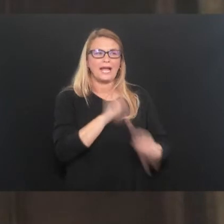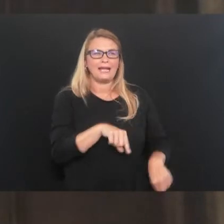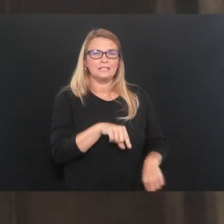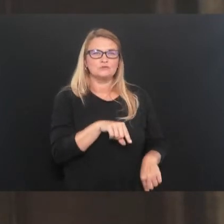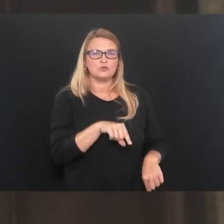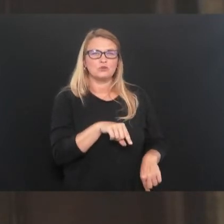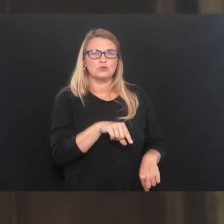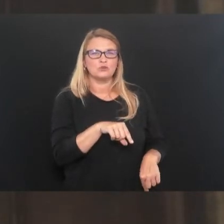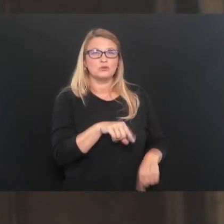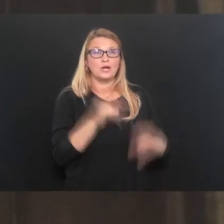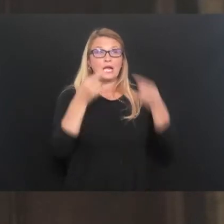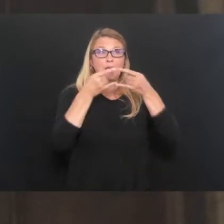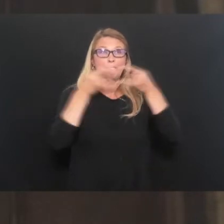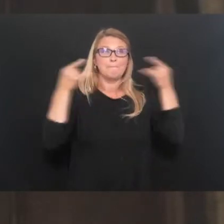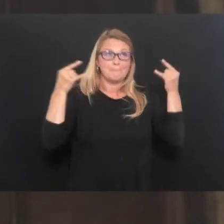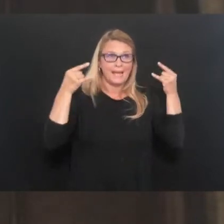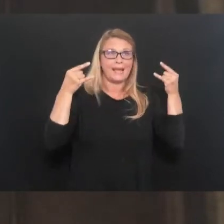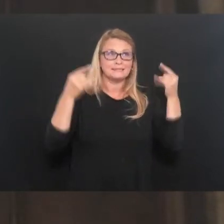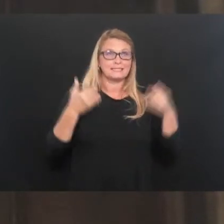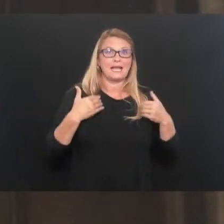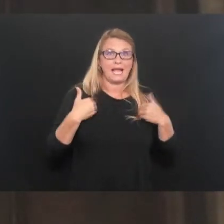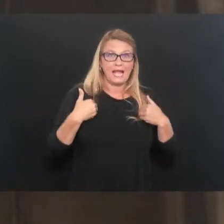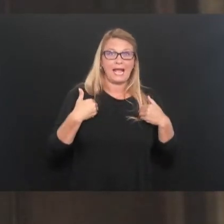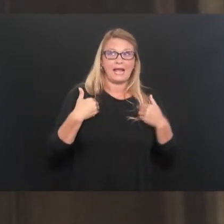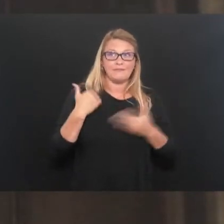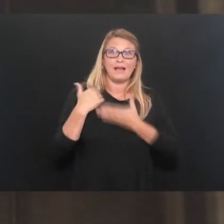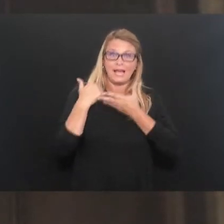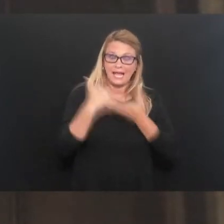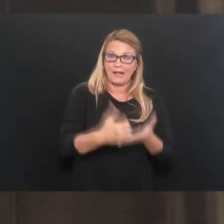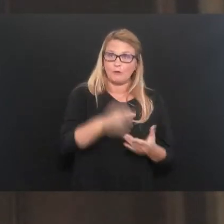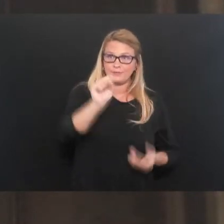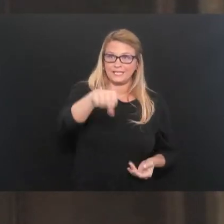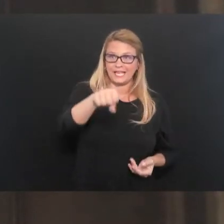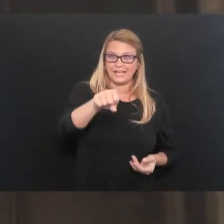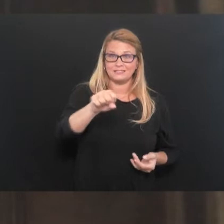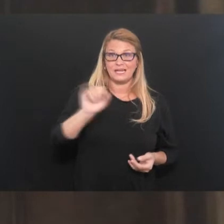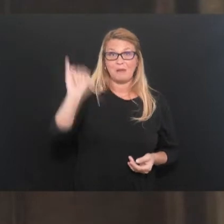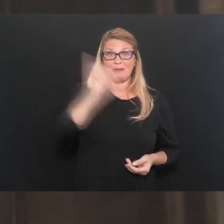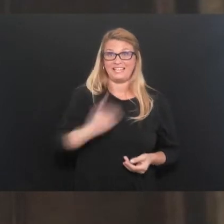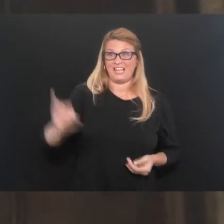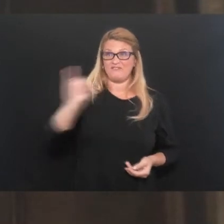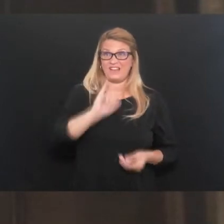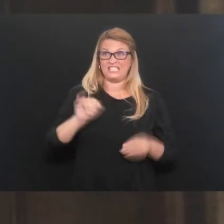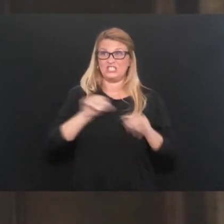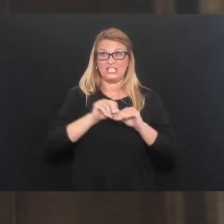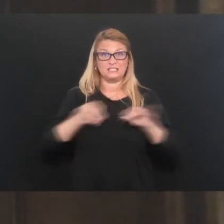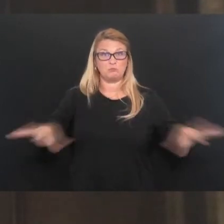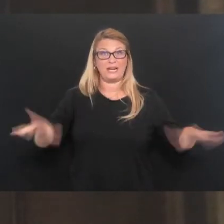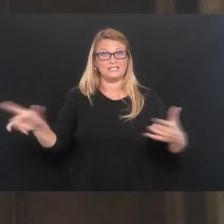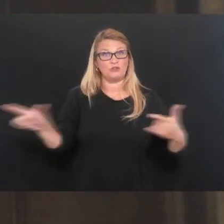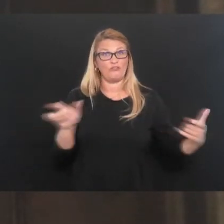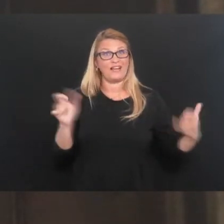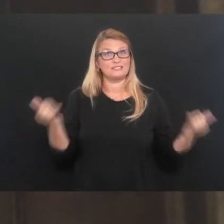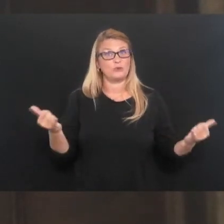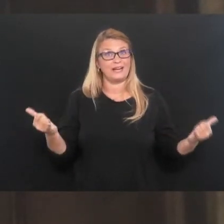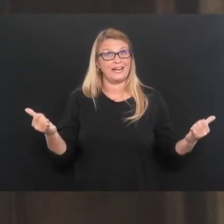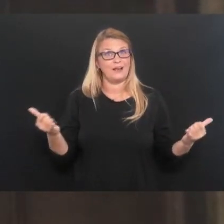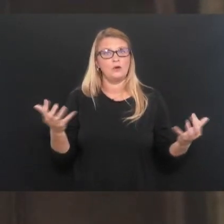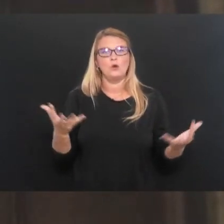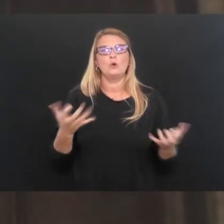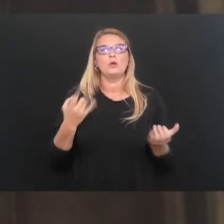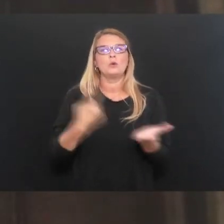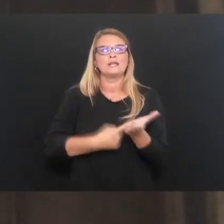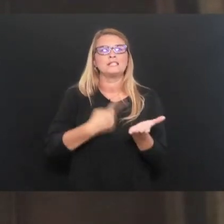is masks certainly do help some, but given the infectious nature of this variant, we really like to talk now